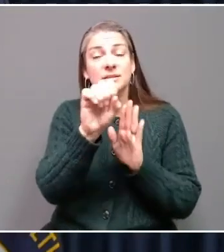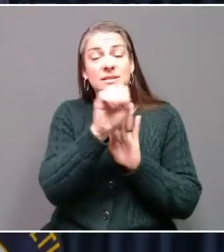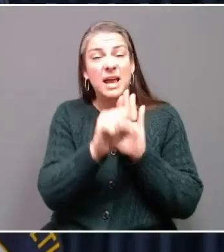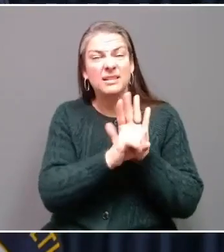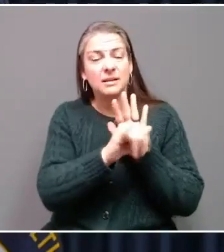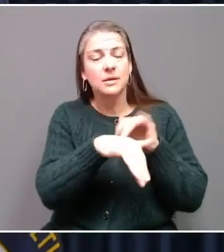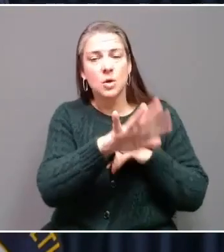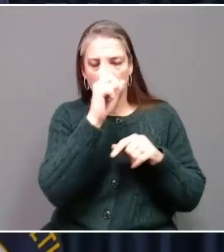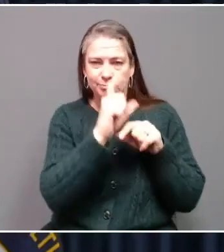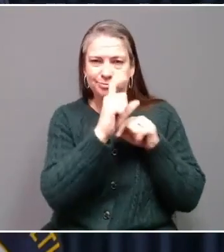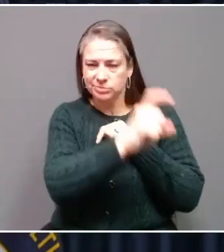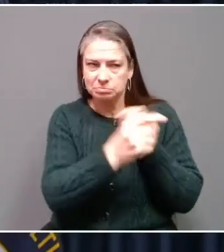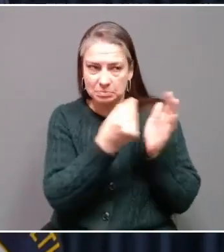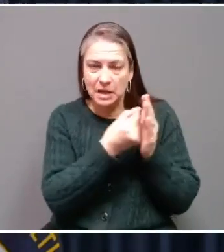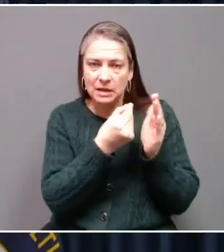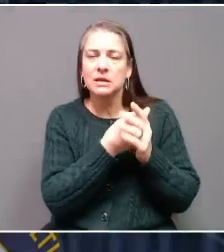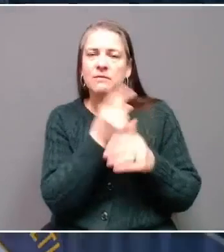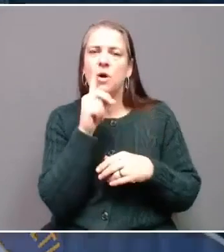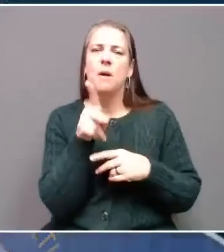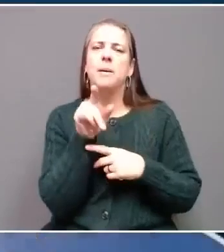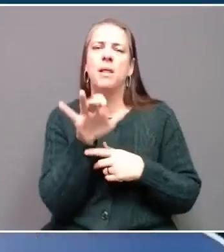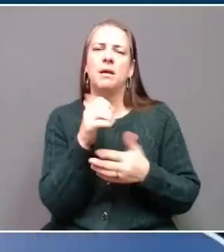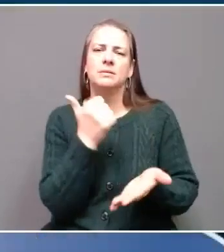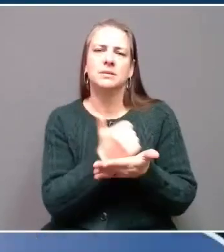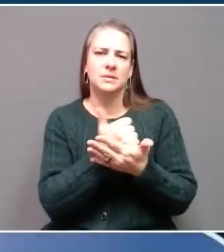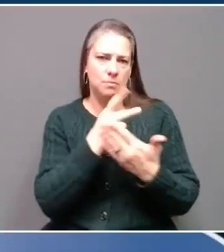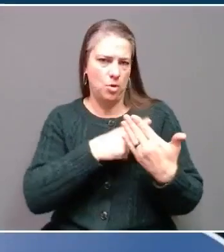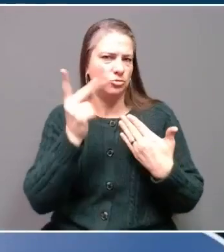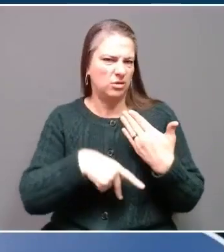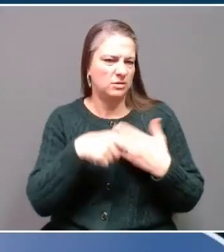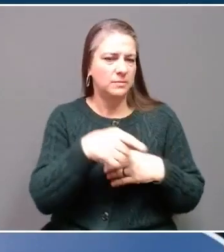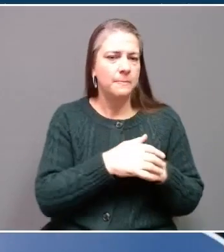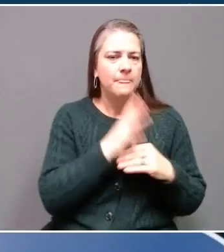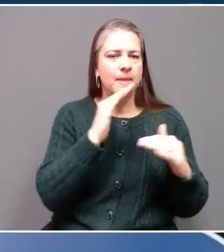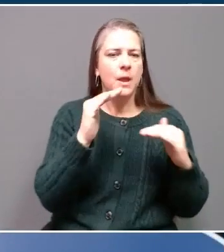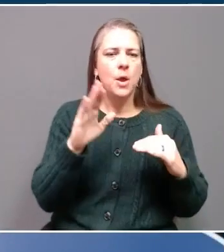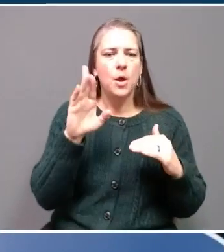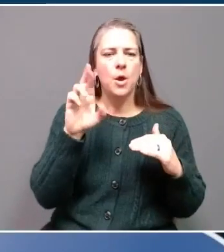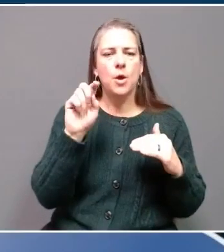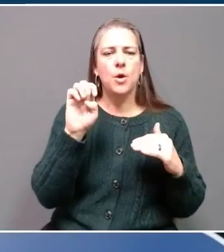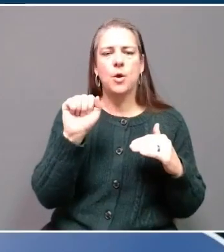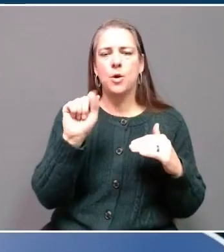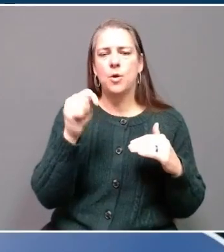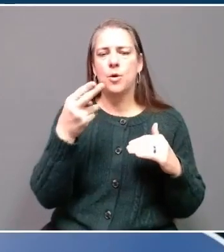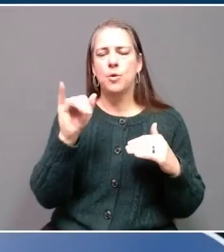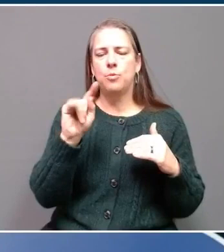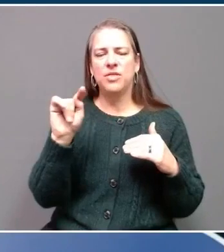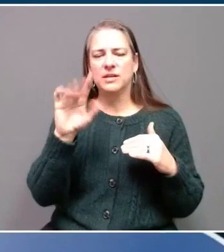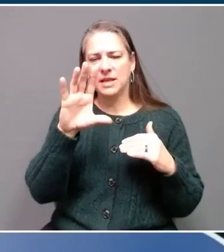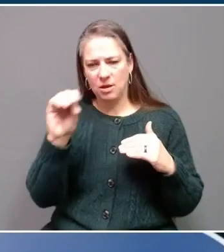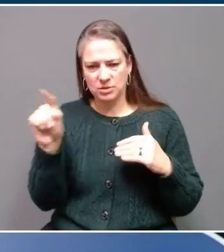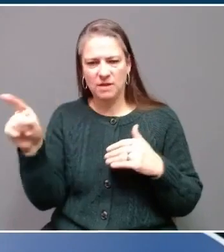$52,780 to fund a FEMA public assistance project match. Breathitt County Fiscal Court's been approved for $3 million to